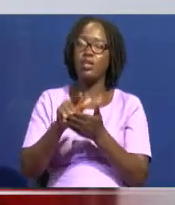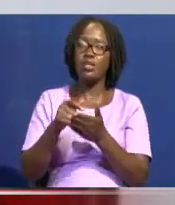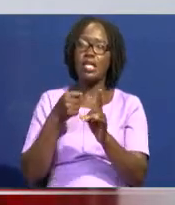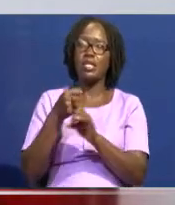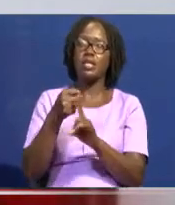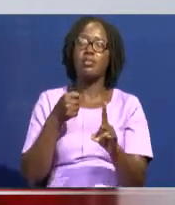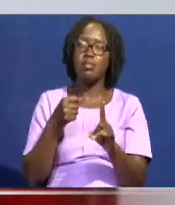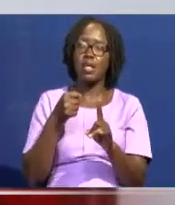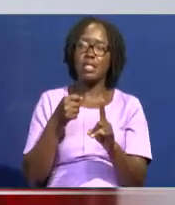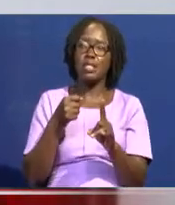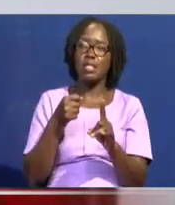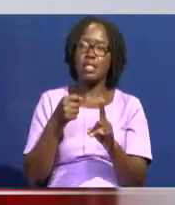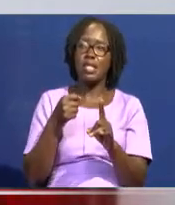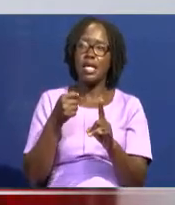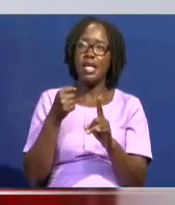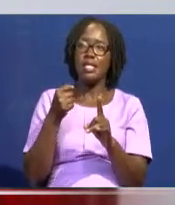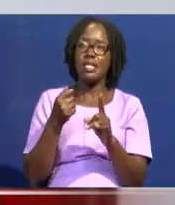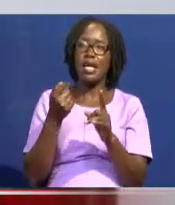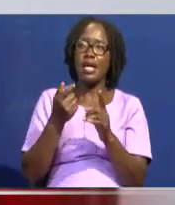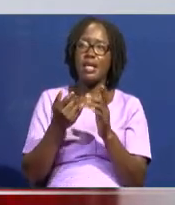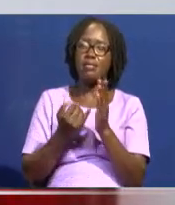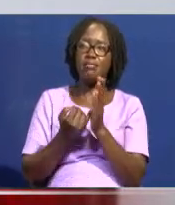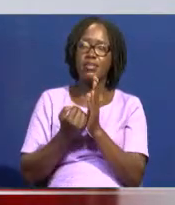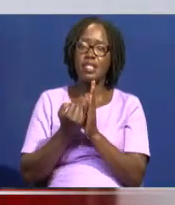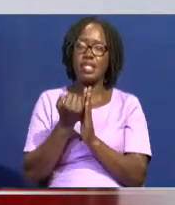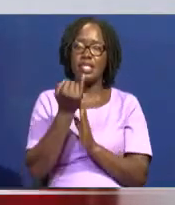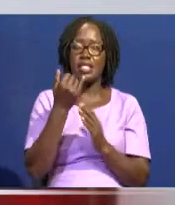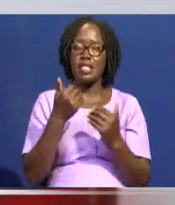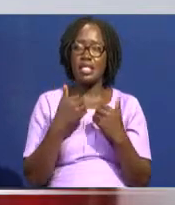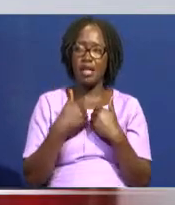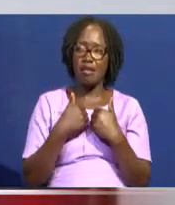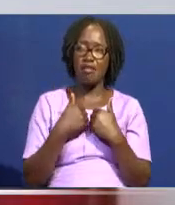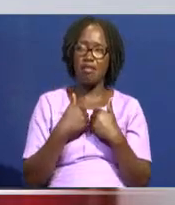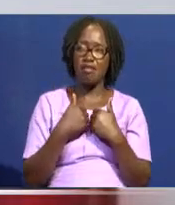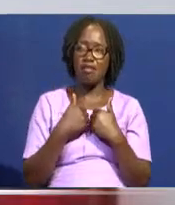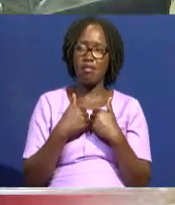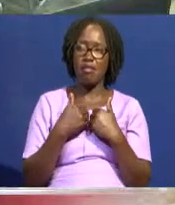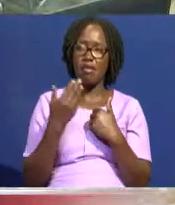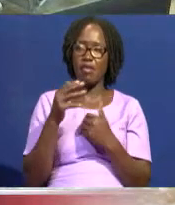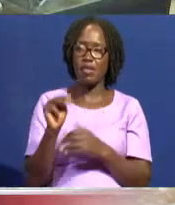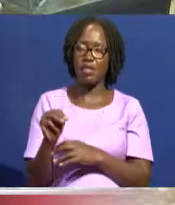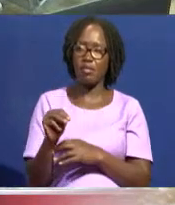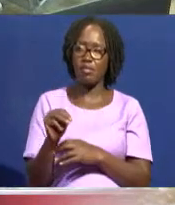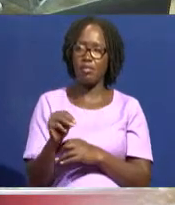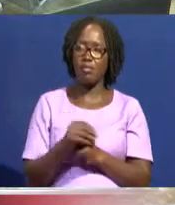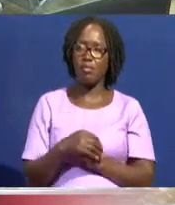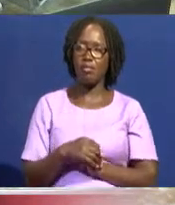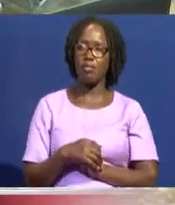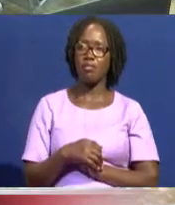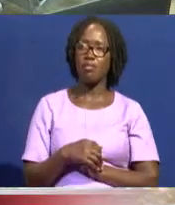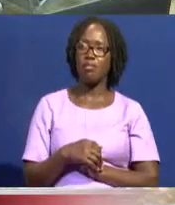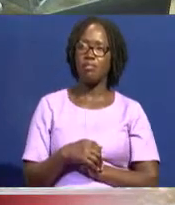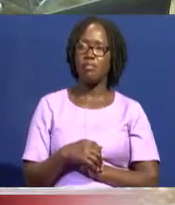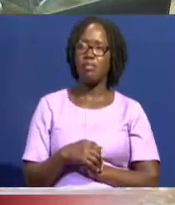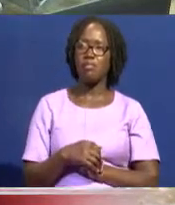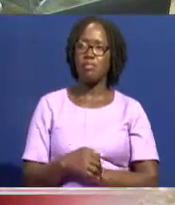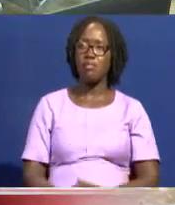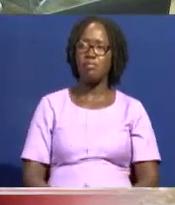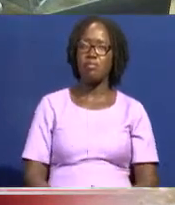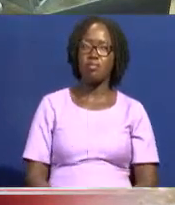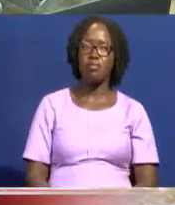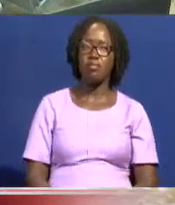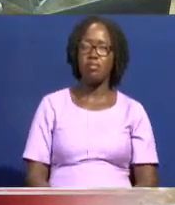the rising interest rates would have on them. Warimujenga, Darubini.